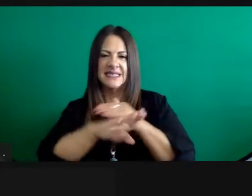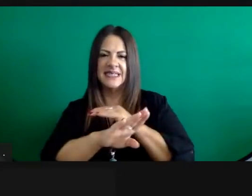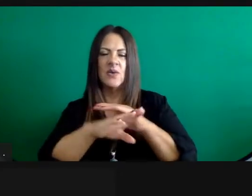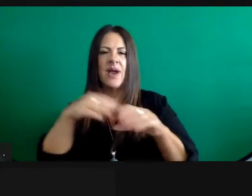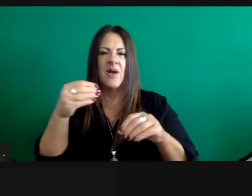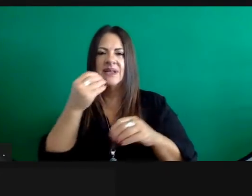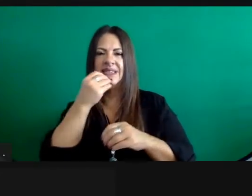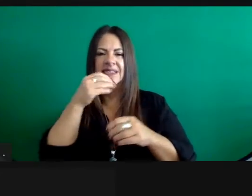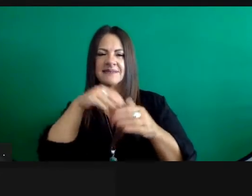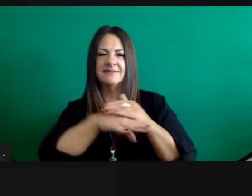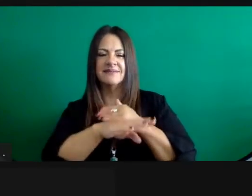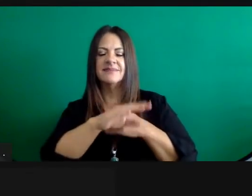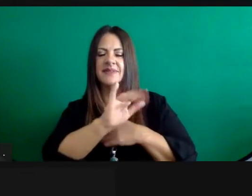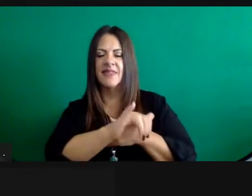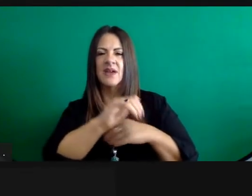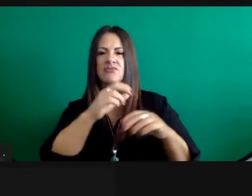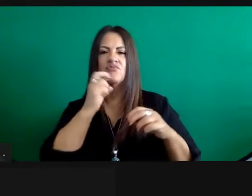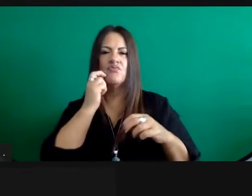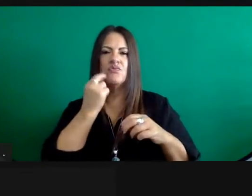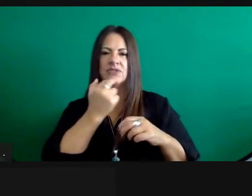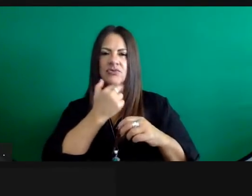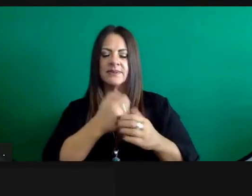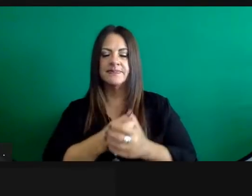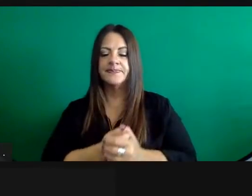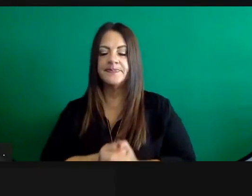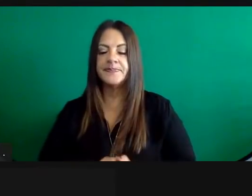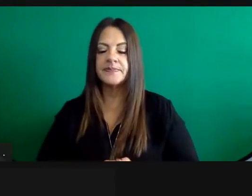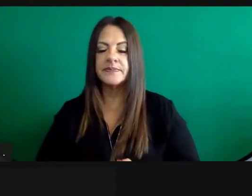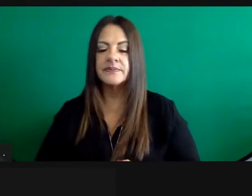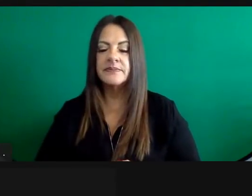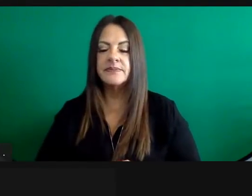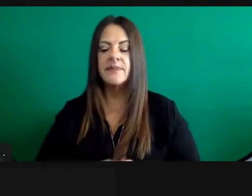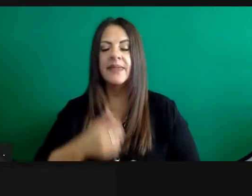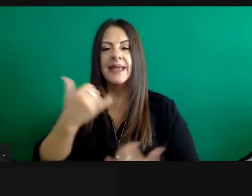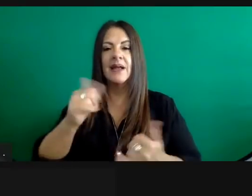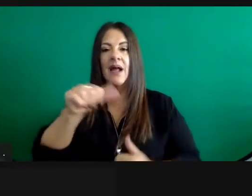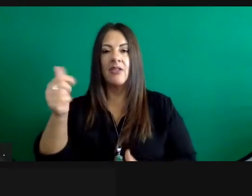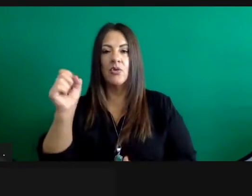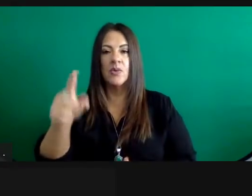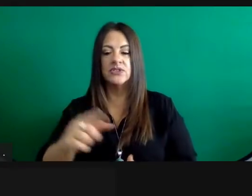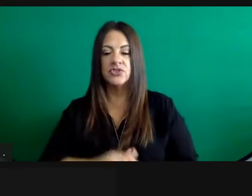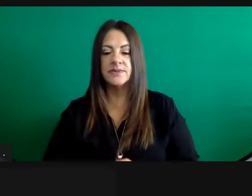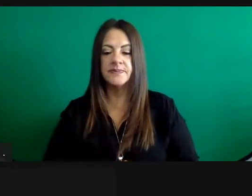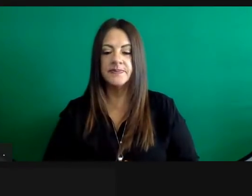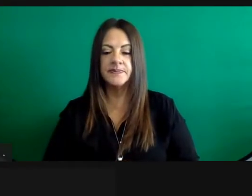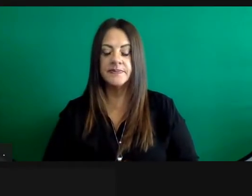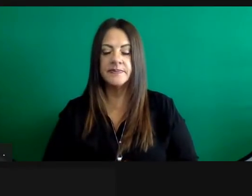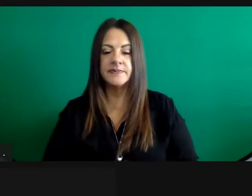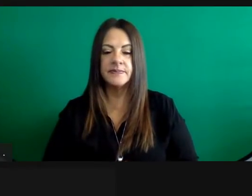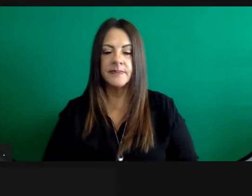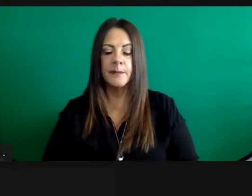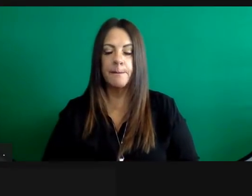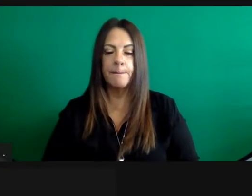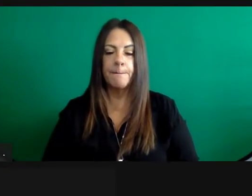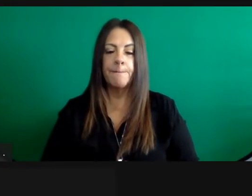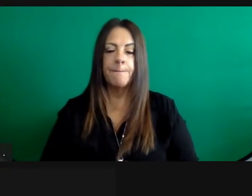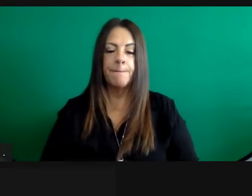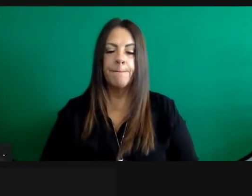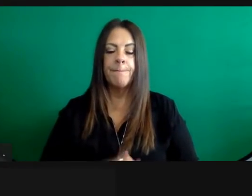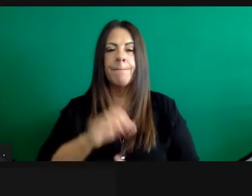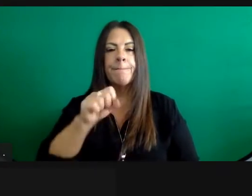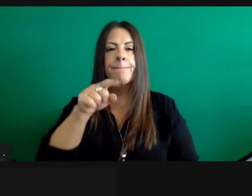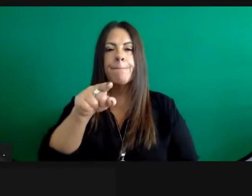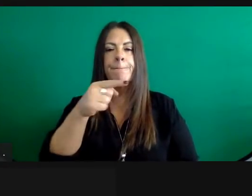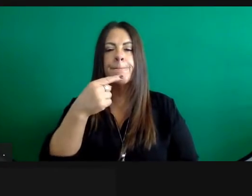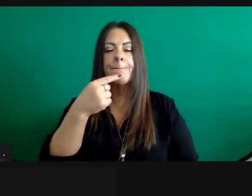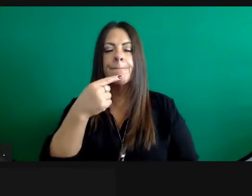Yes, doctor, I wanted to ask about vaccines and try to straighten out exactly how this is going to work between the state, the